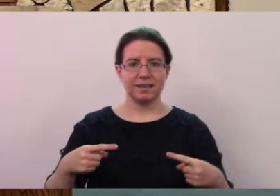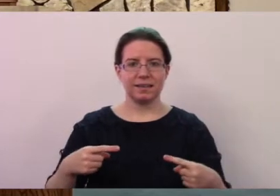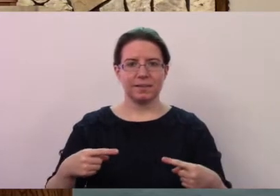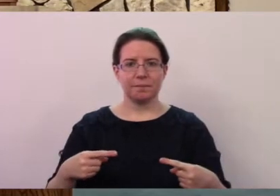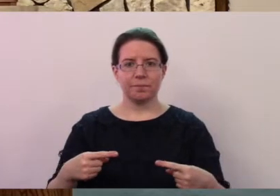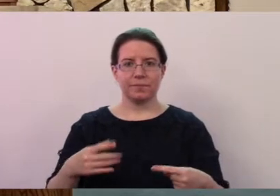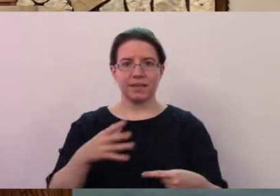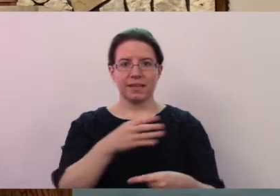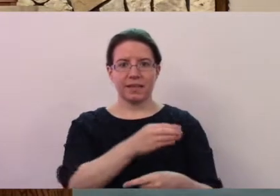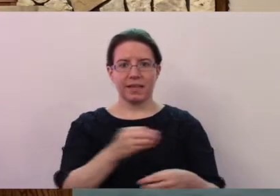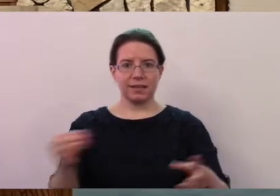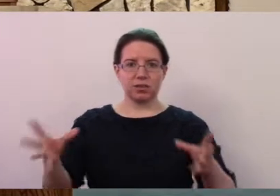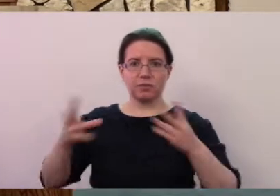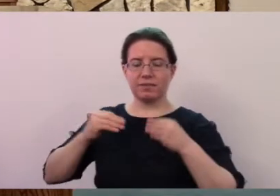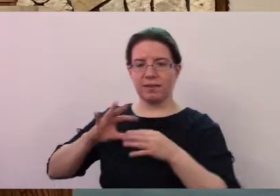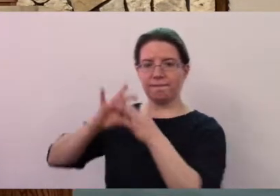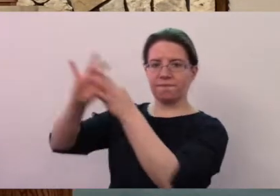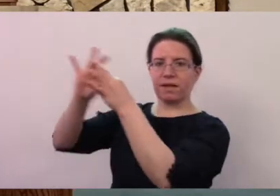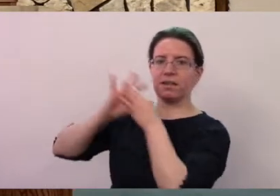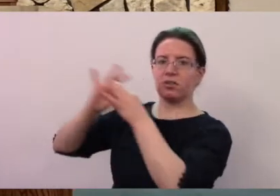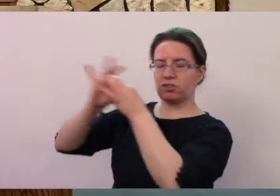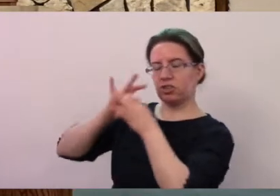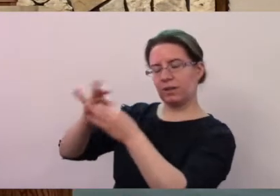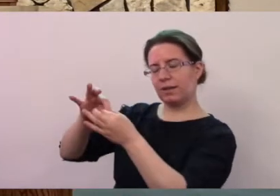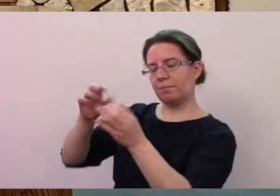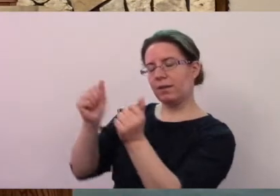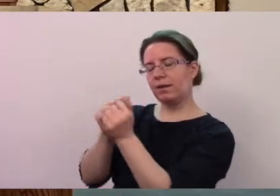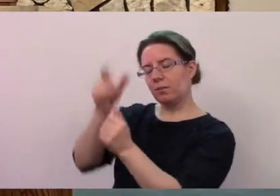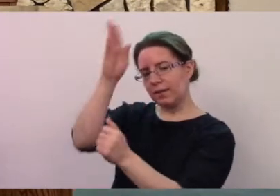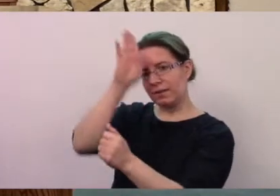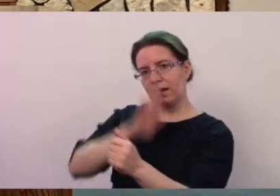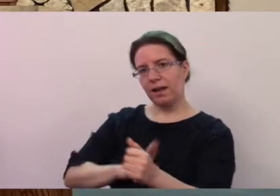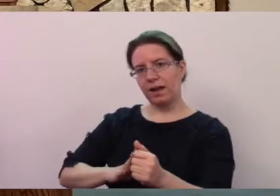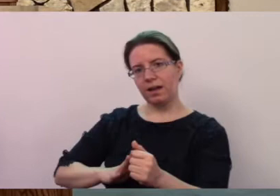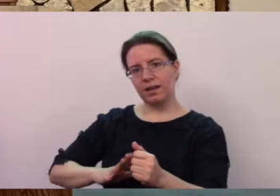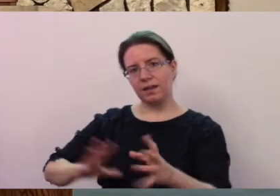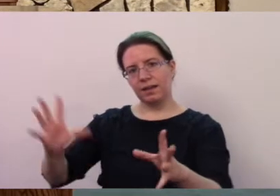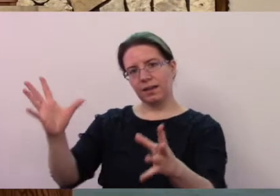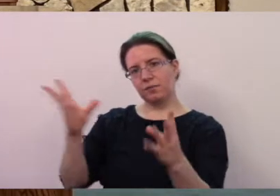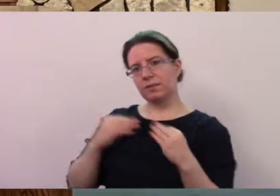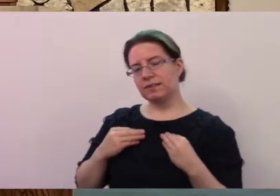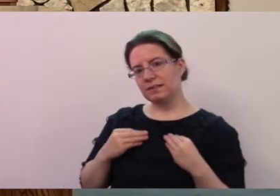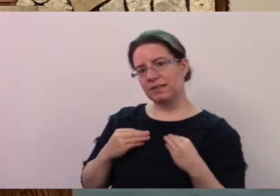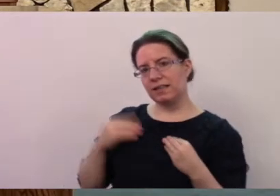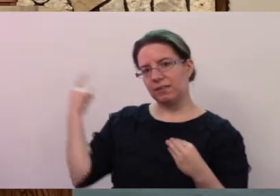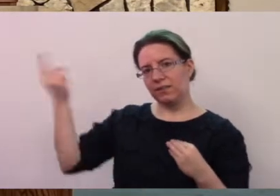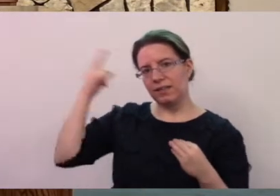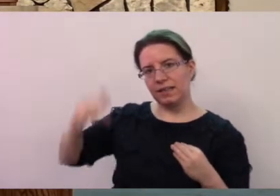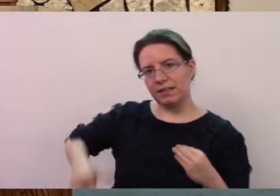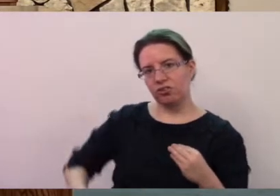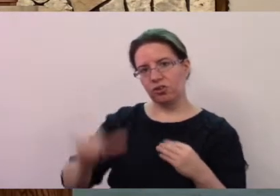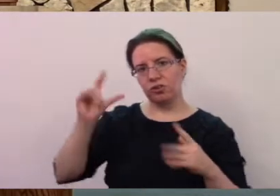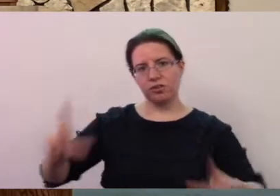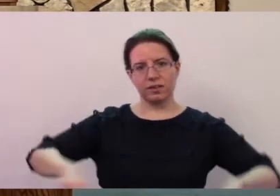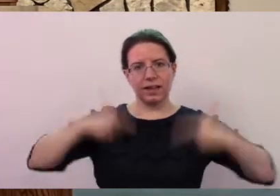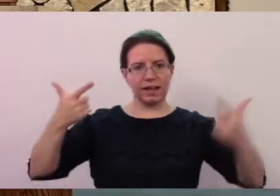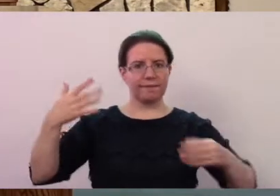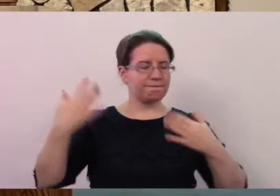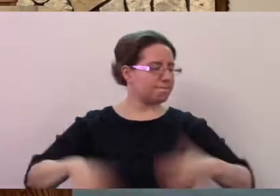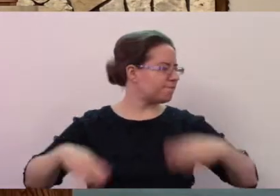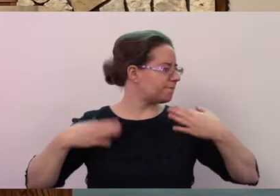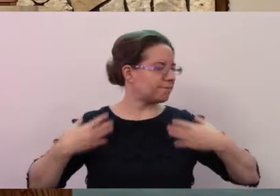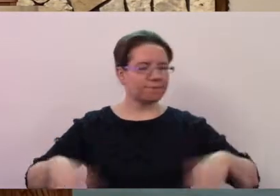Restored to fellowship with God and made partakers of eternal life. All right. Oh, hallelujah. What a hope. Amen. What a